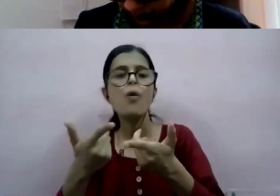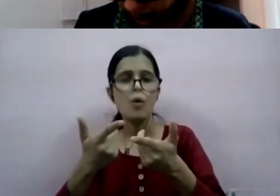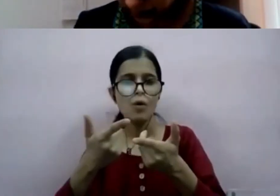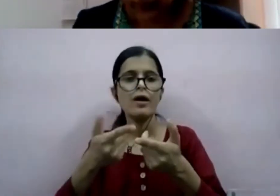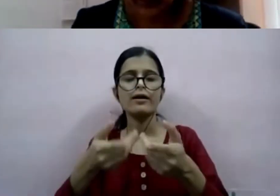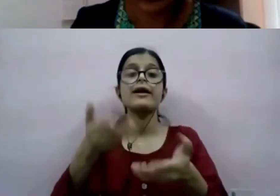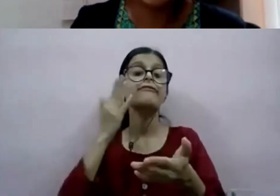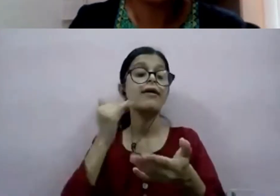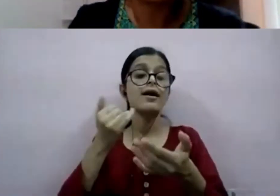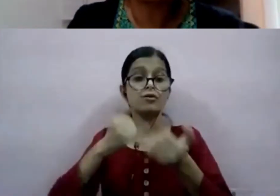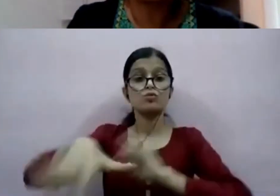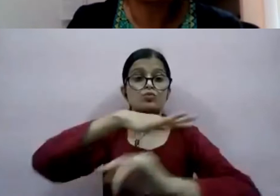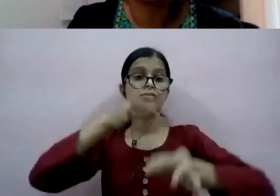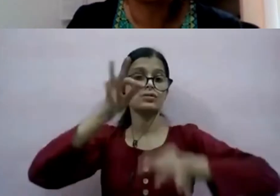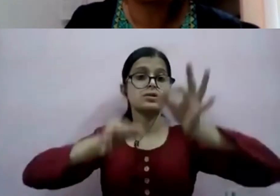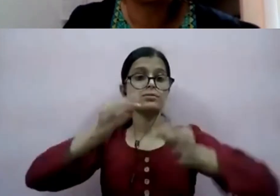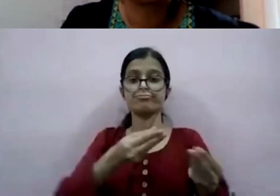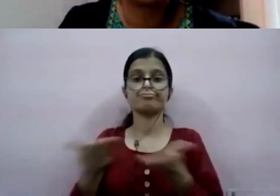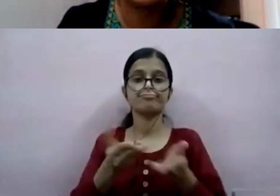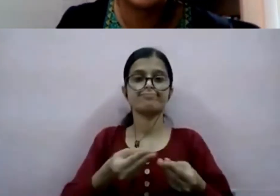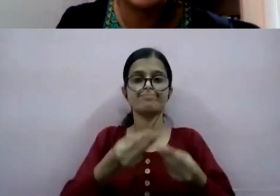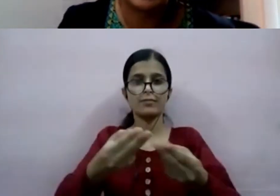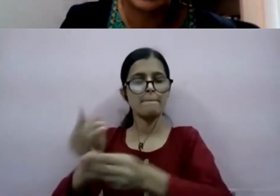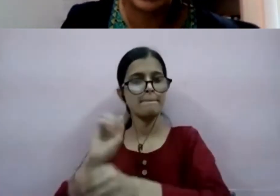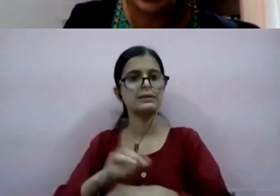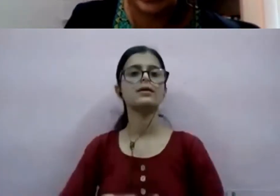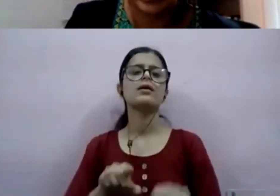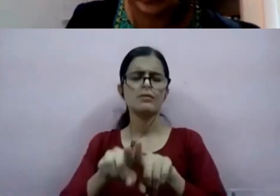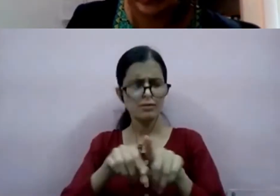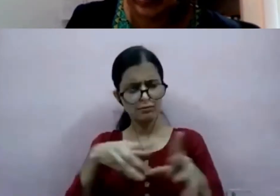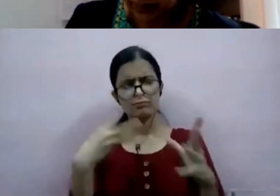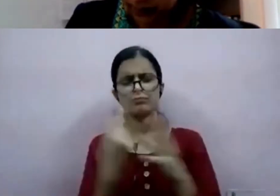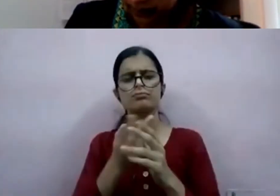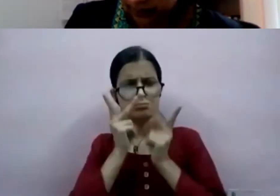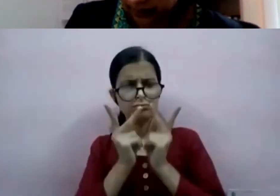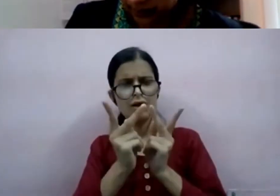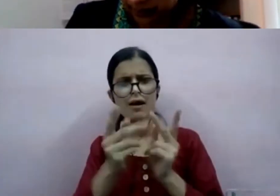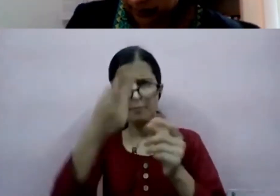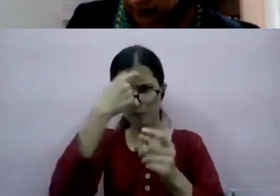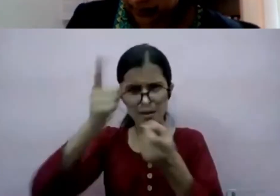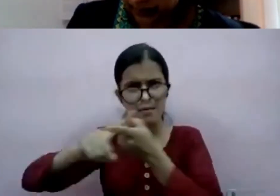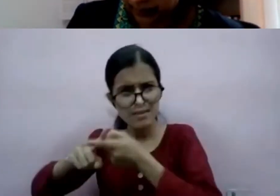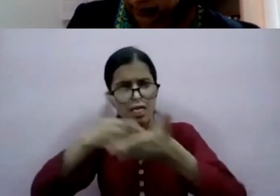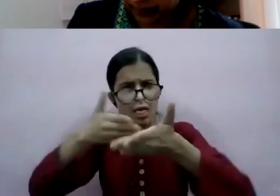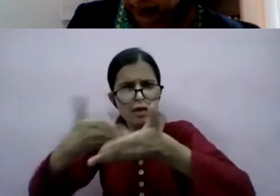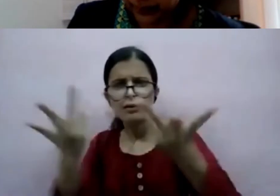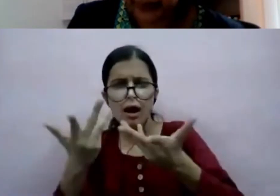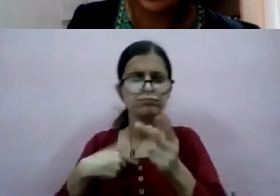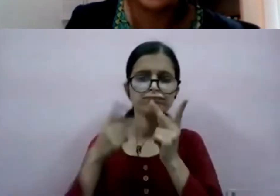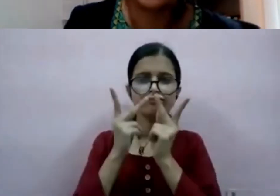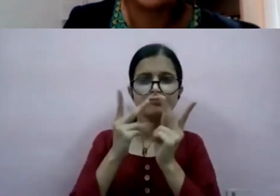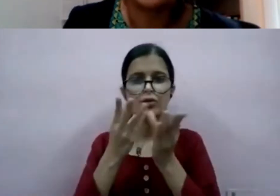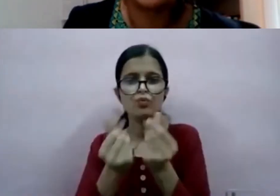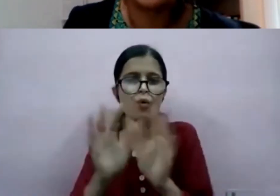justice and looking at that. So I think that it's important both to look at uncover problems, but also to look at ways